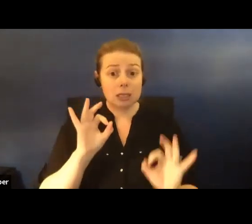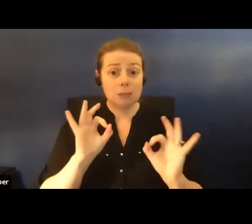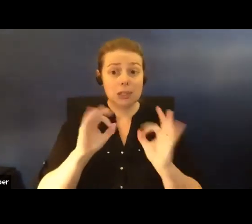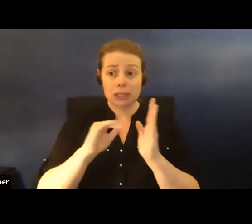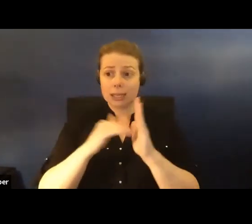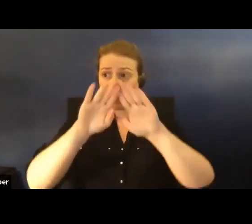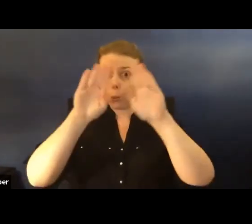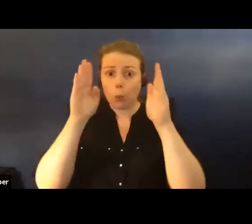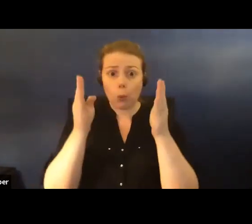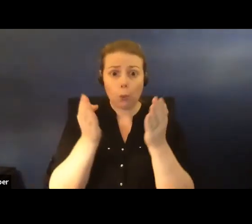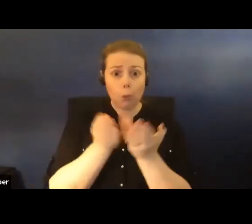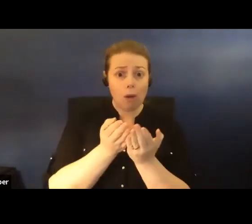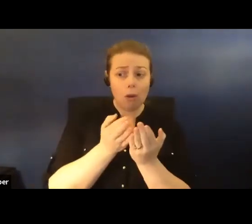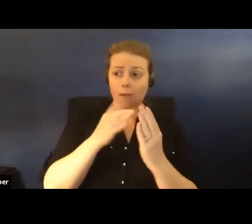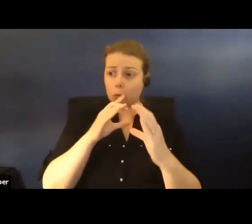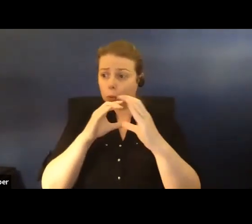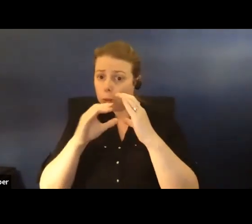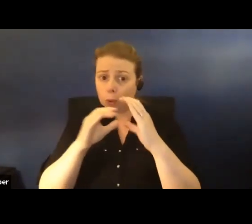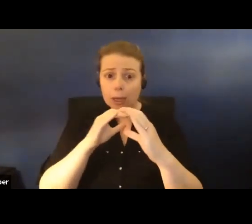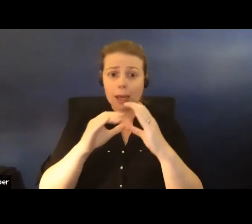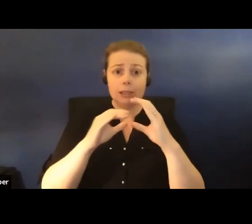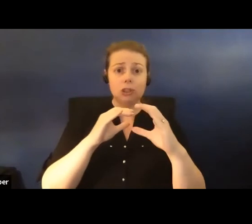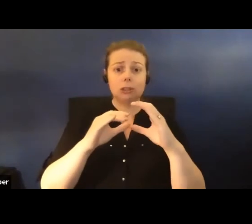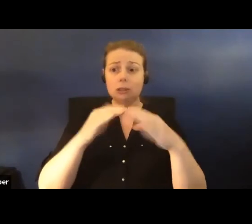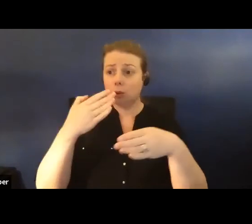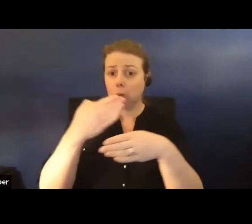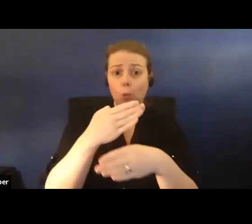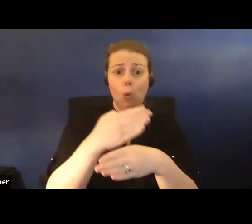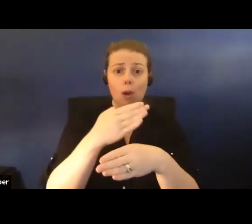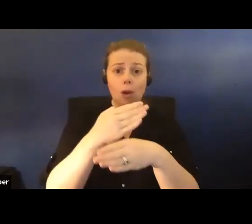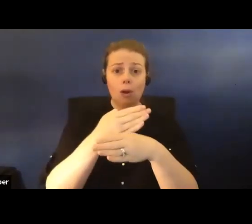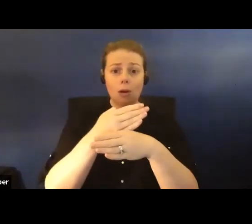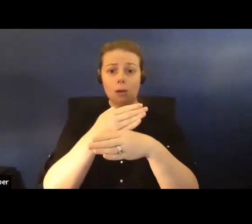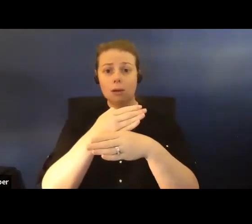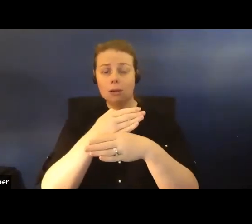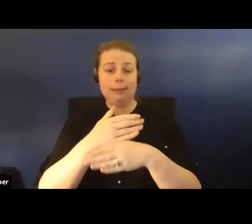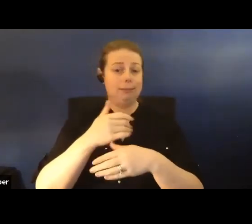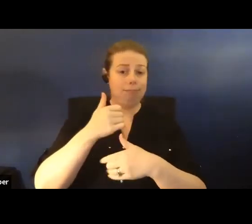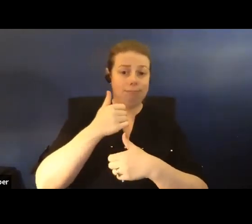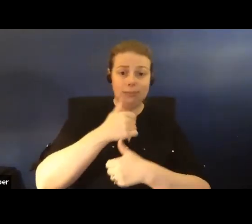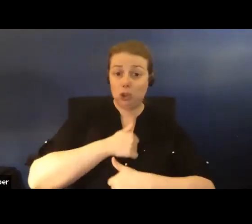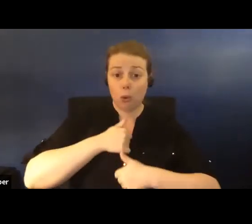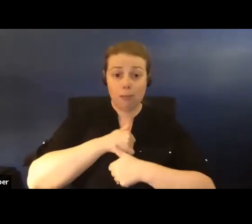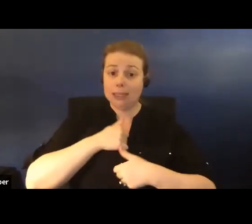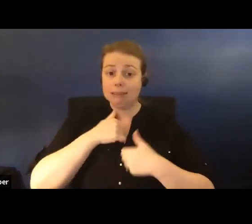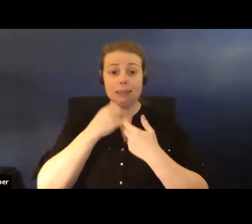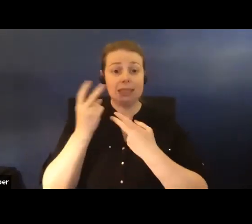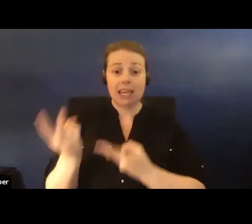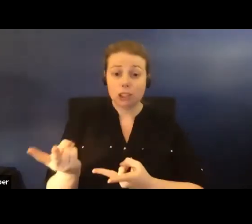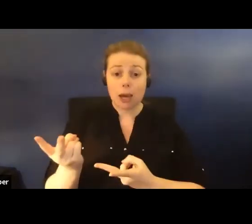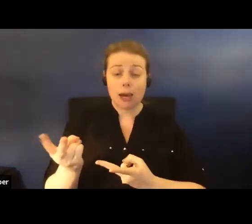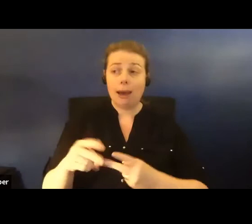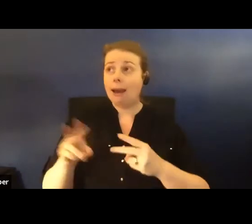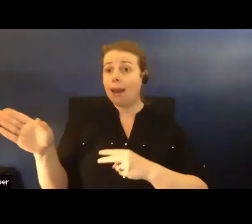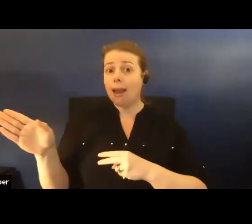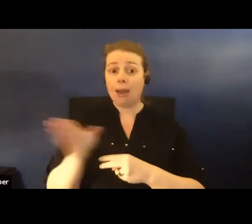it communications, the world of work, entertainment, almost every conceivable aspect